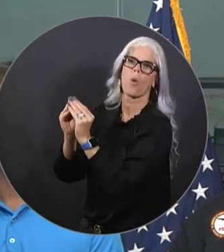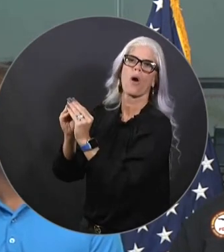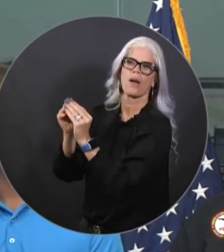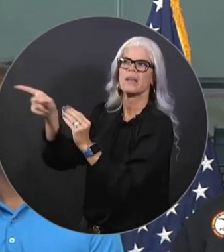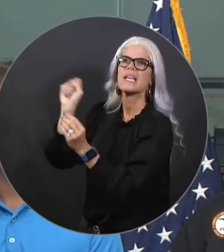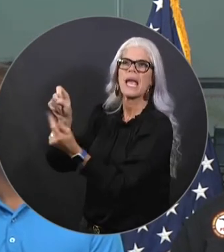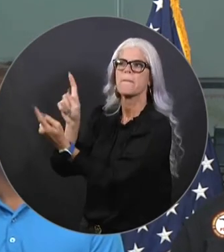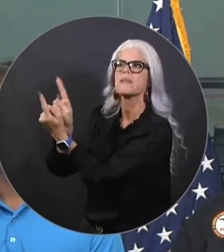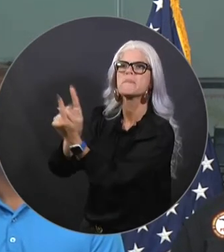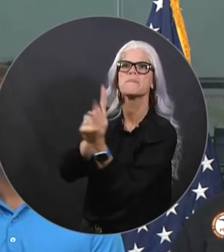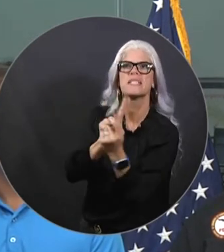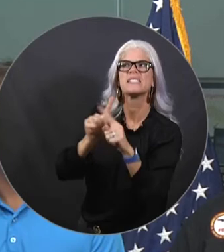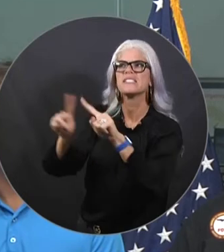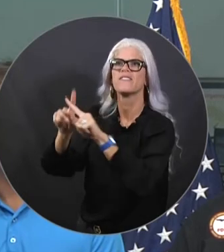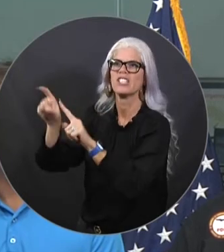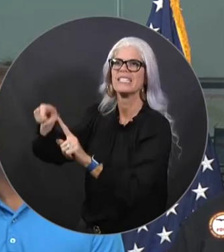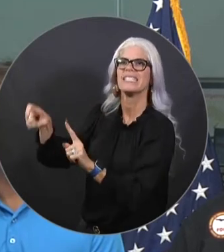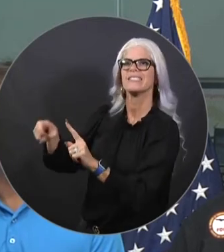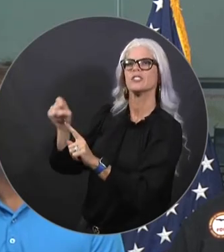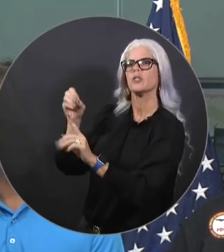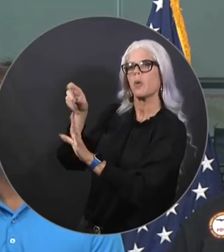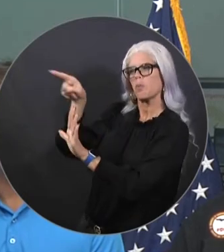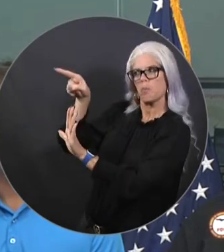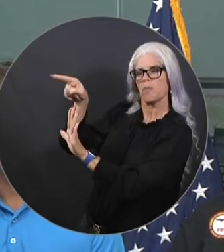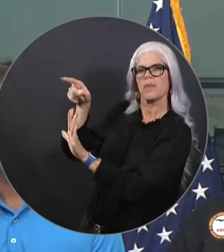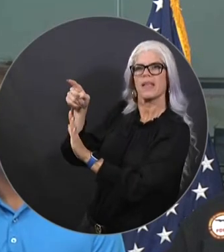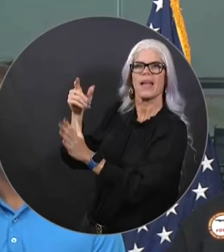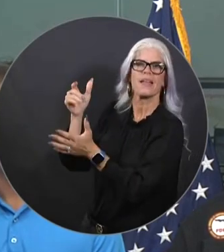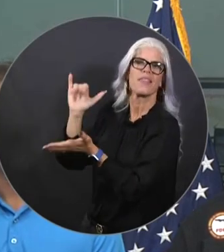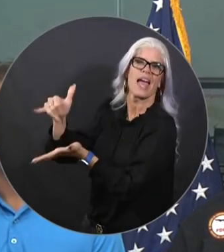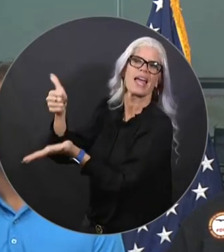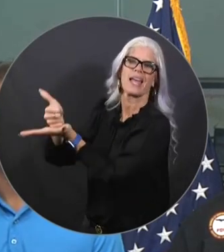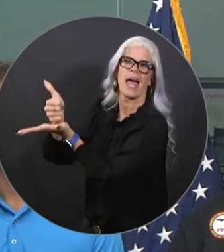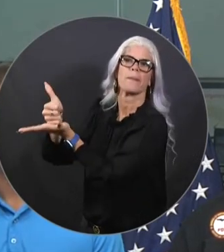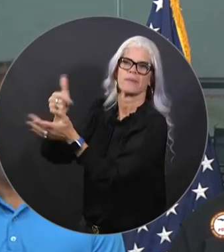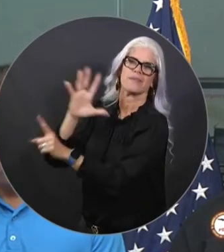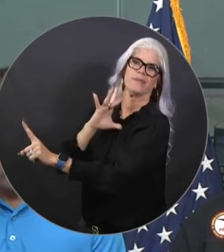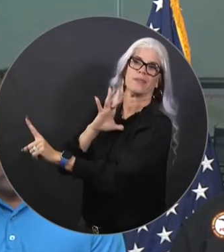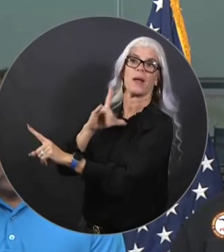the cash assistance is the best way to do that. If you want to contribute, go to